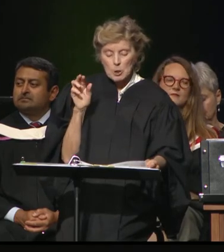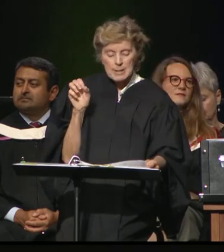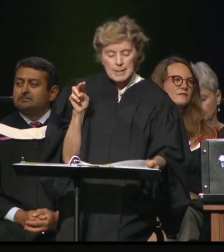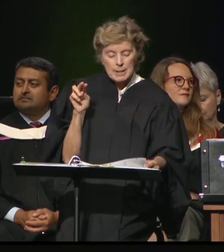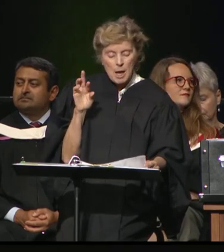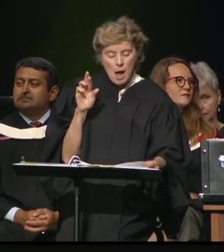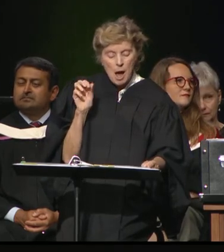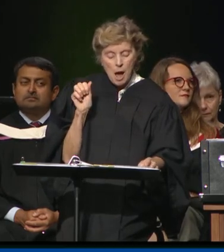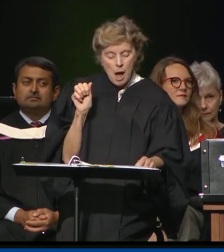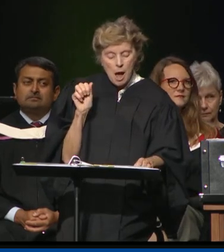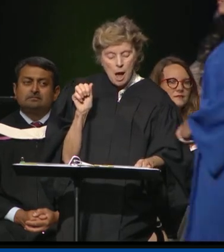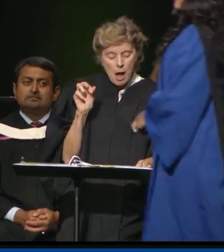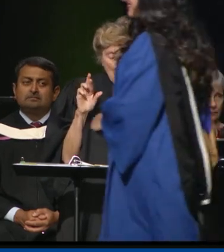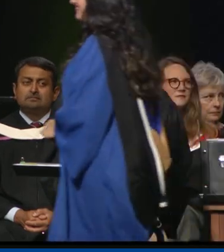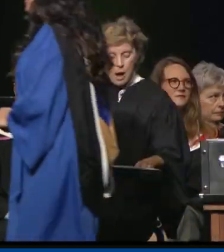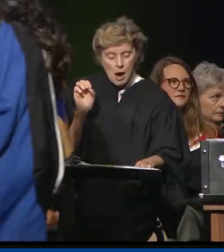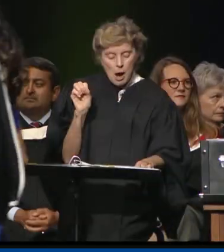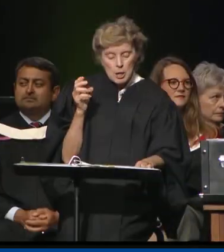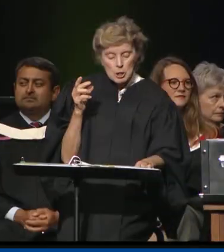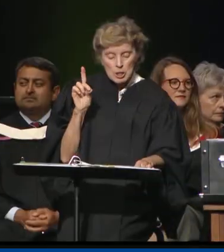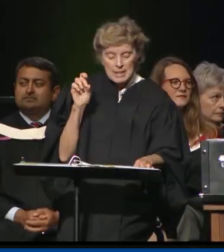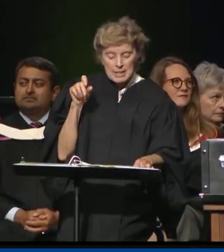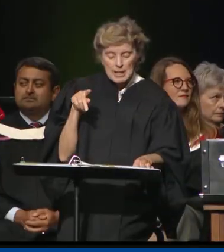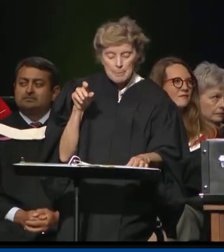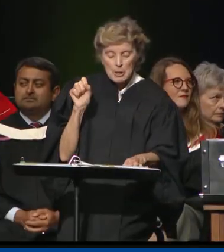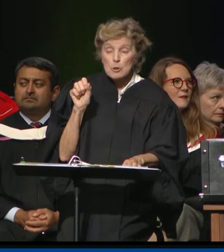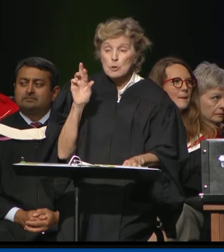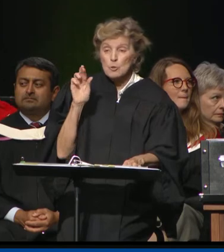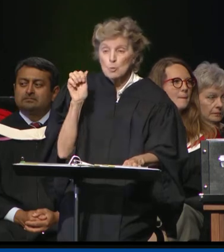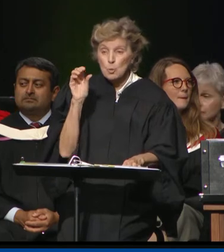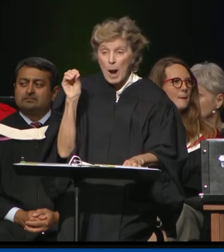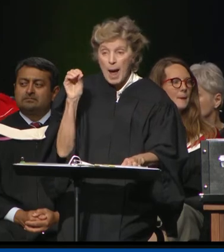Arshdeep Srao, with distinction.